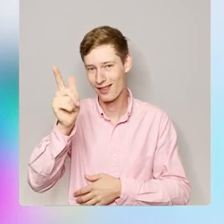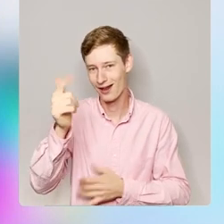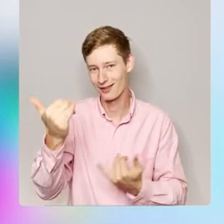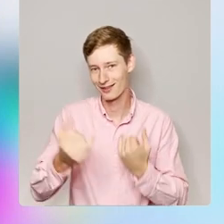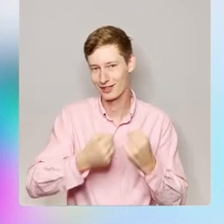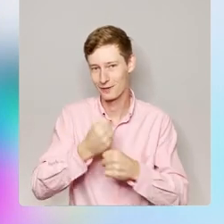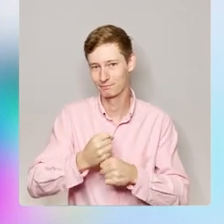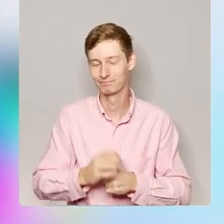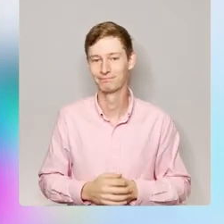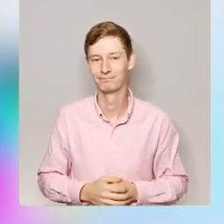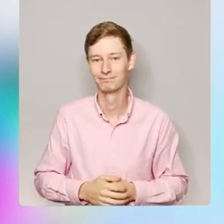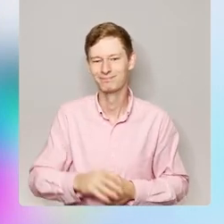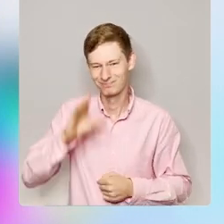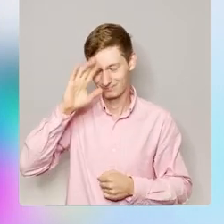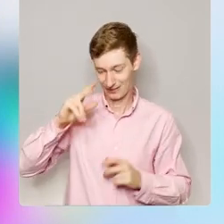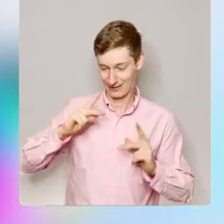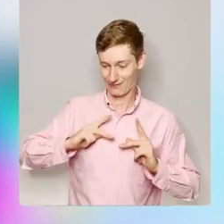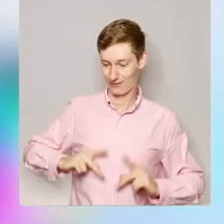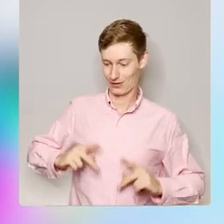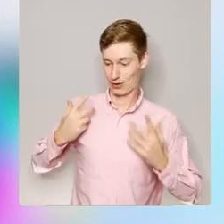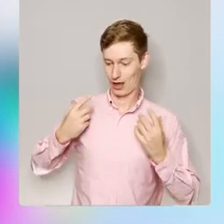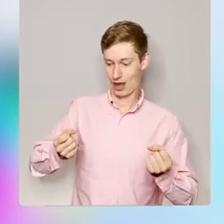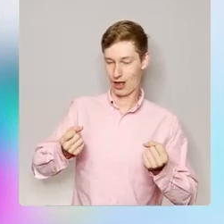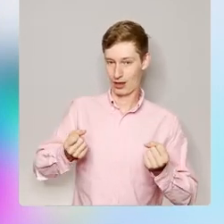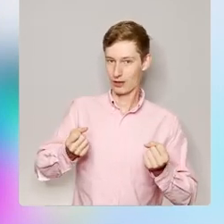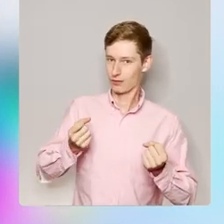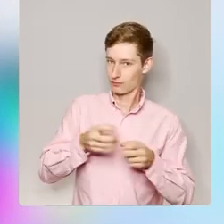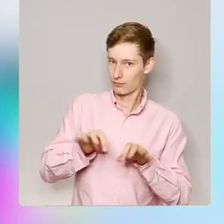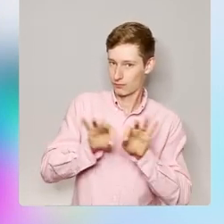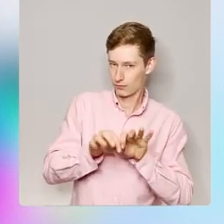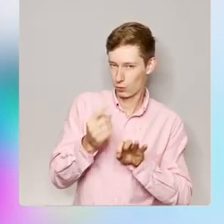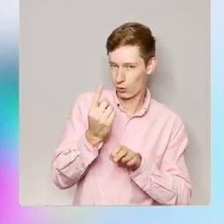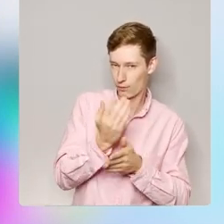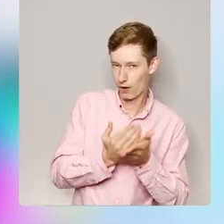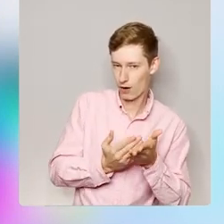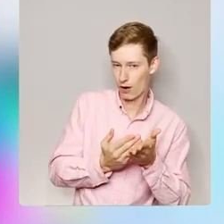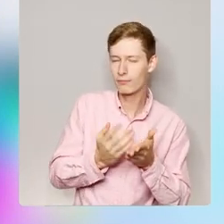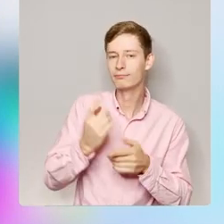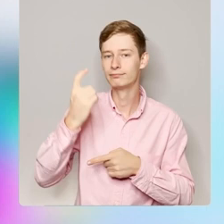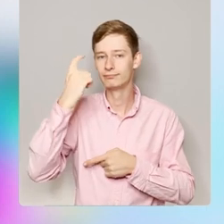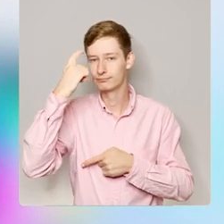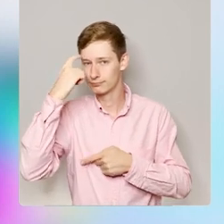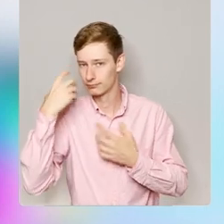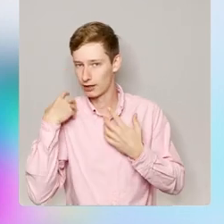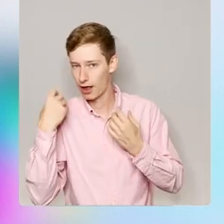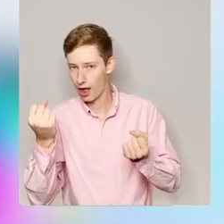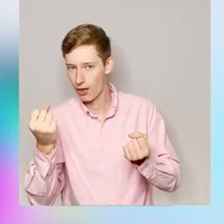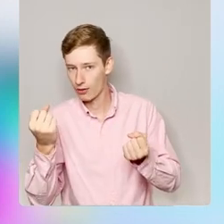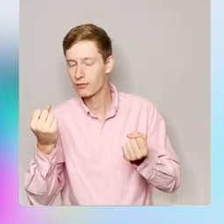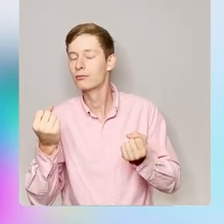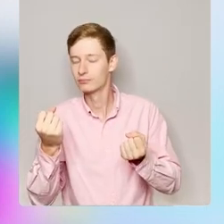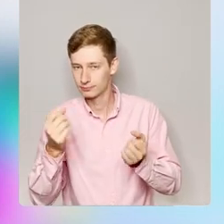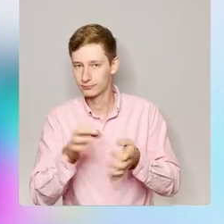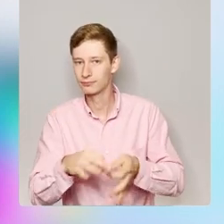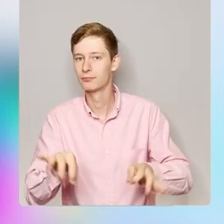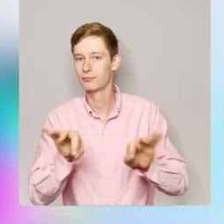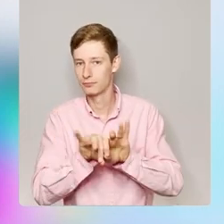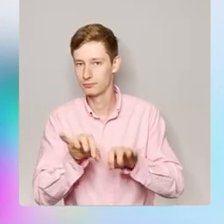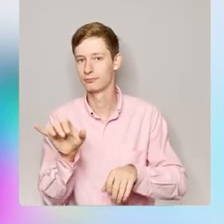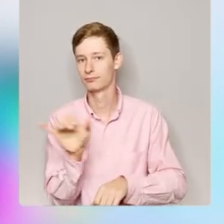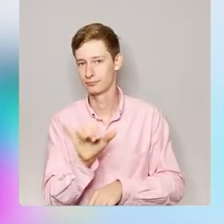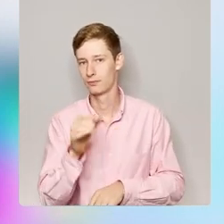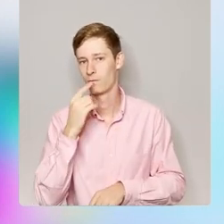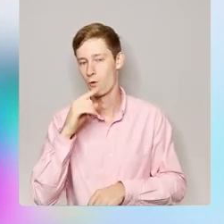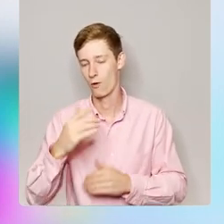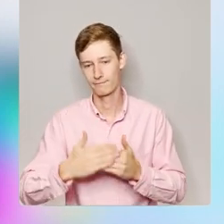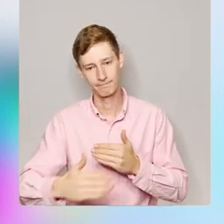Now, we know that physical health is only one aspect of well-being. We know that mental health and wellness is essential to living